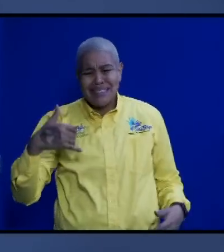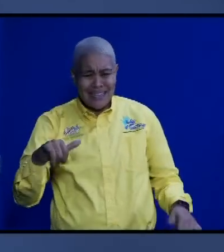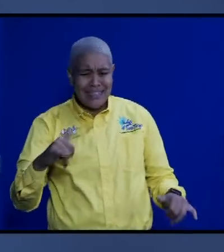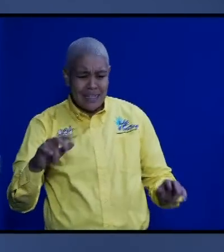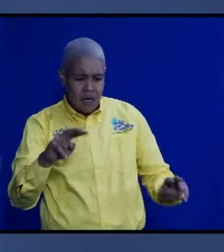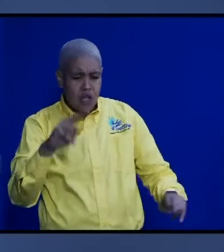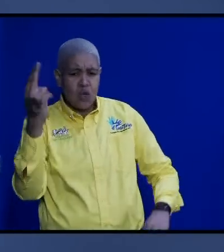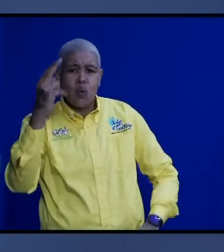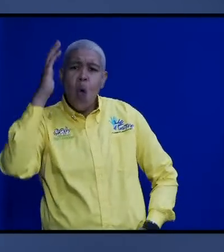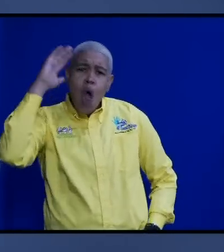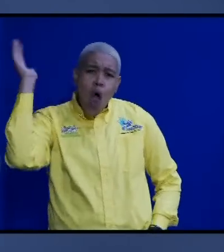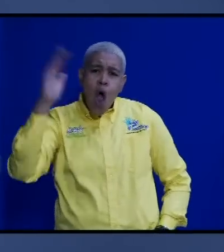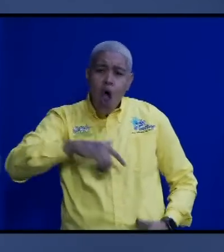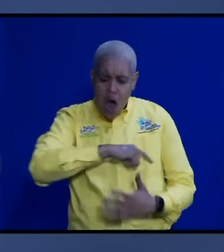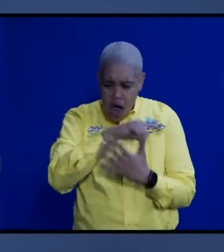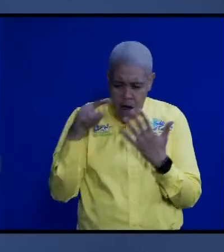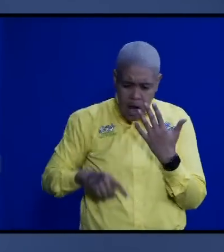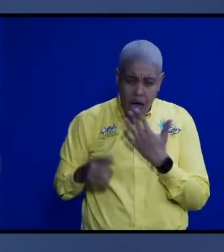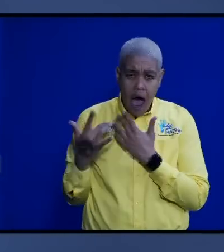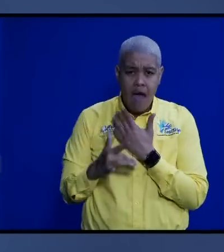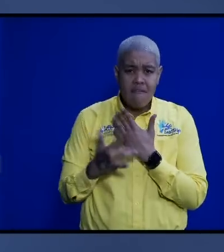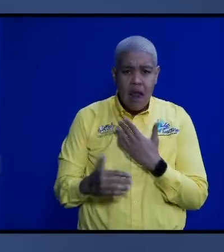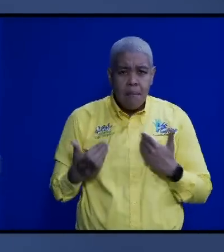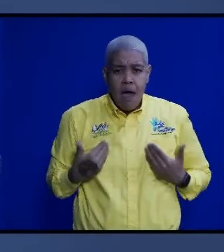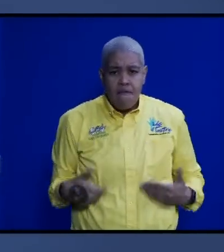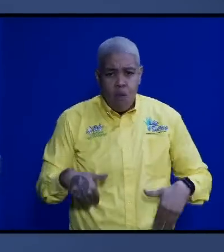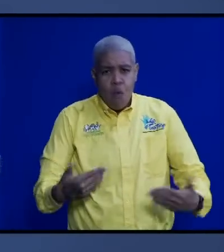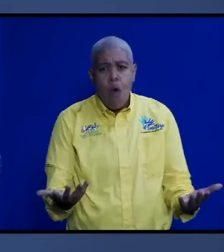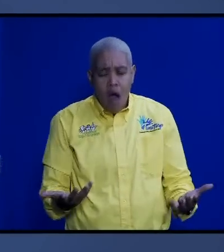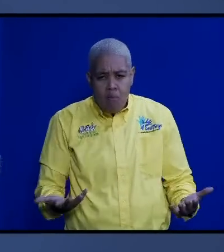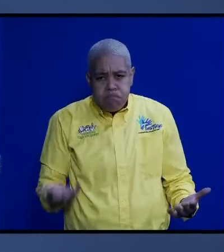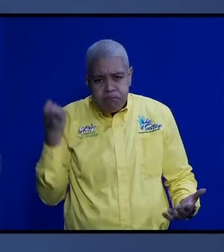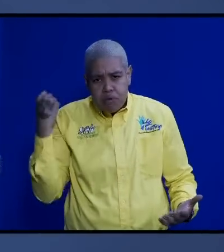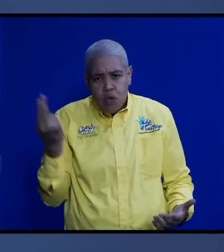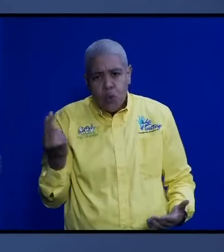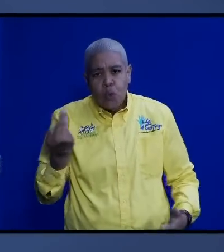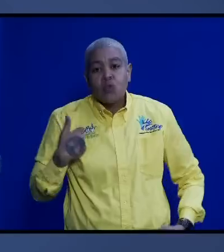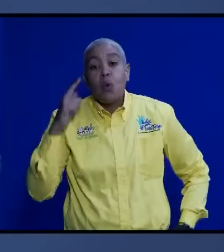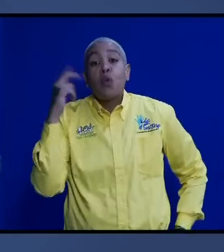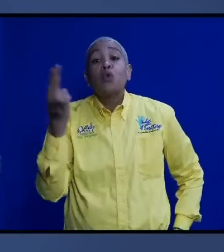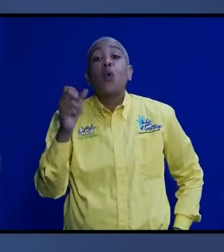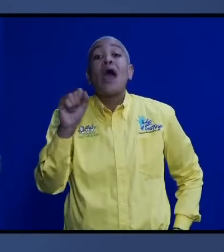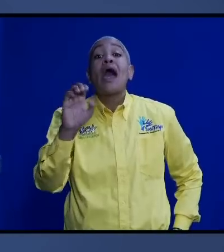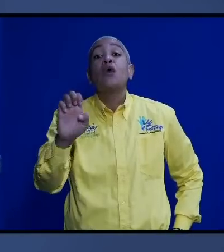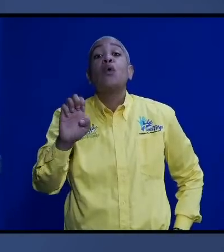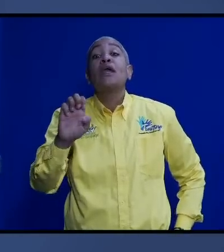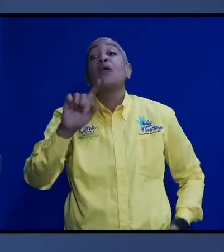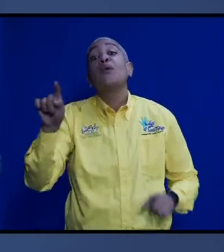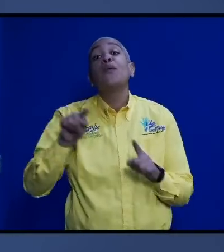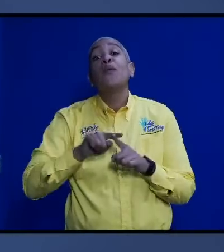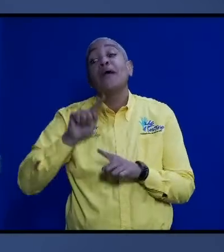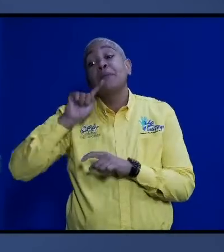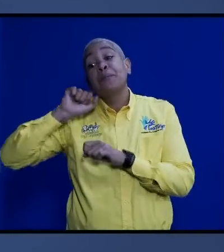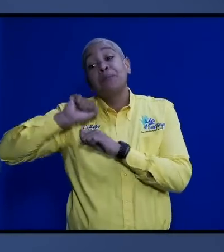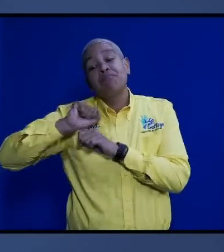all measures available to us. We will use the SOEs when